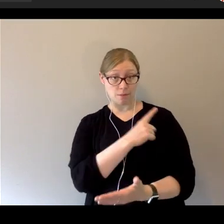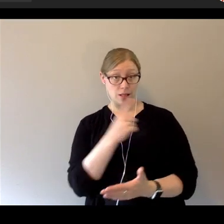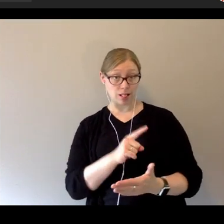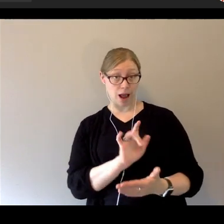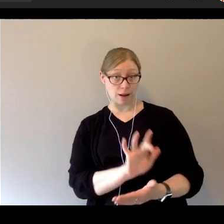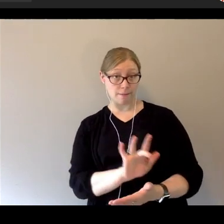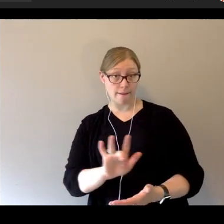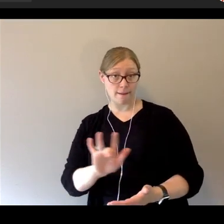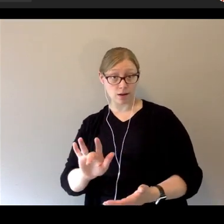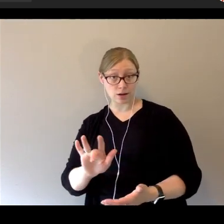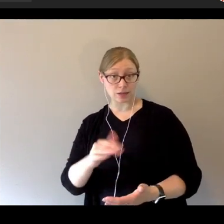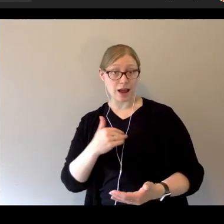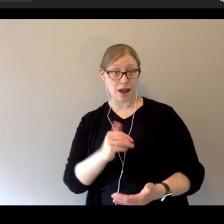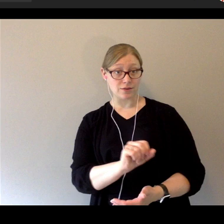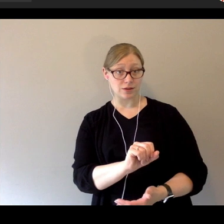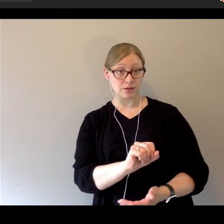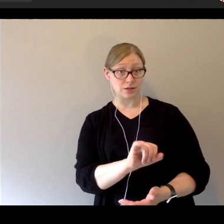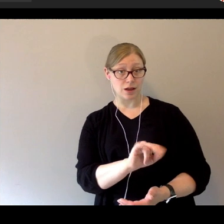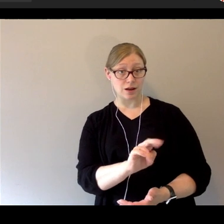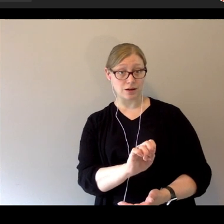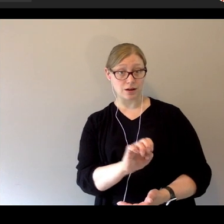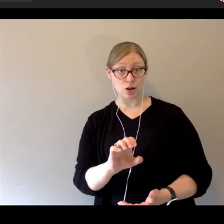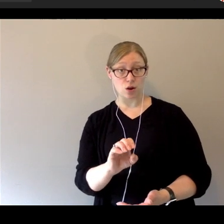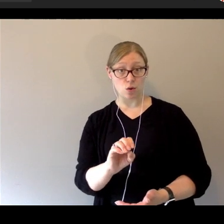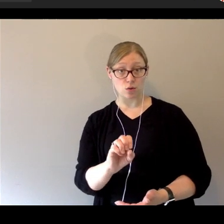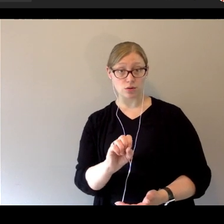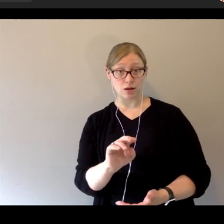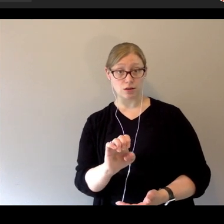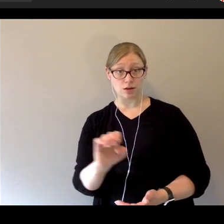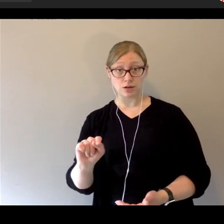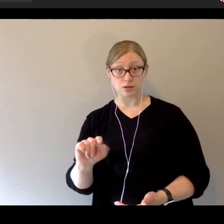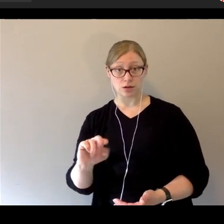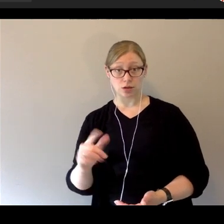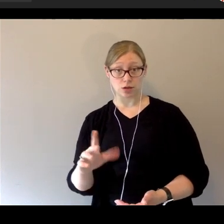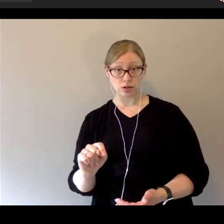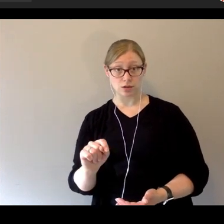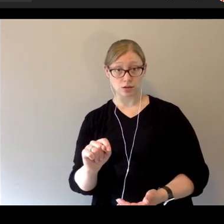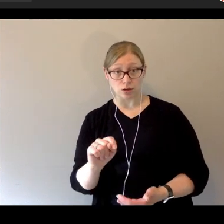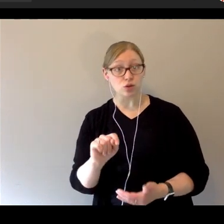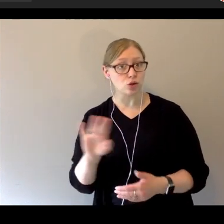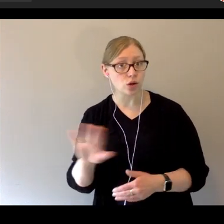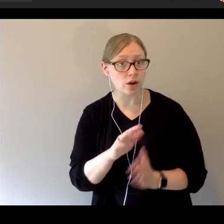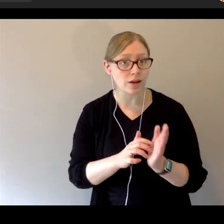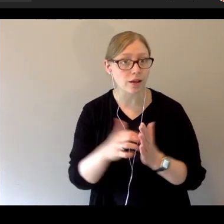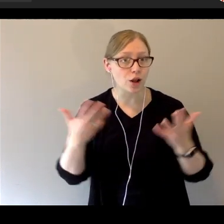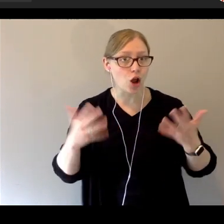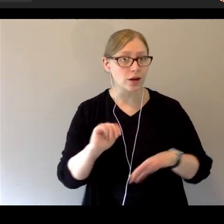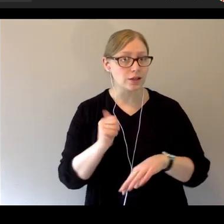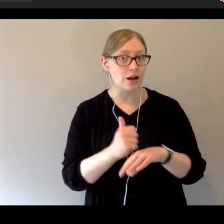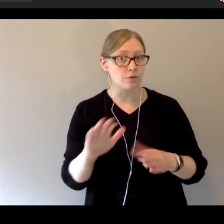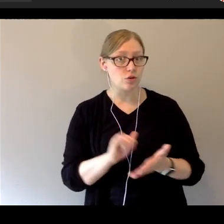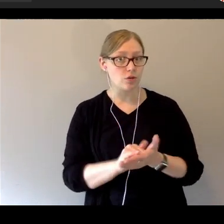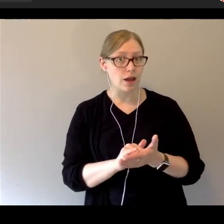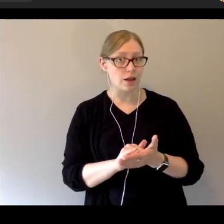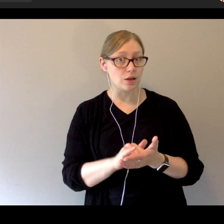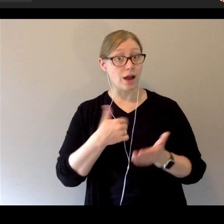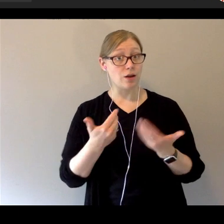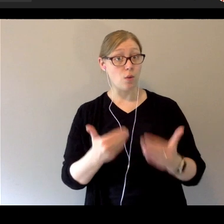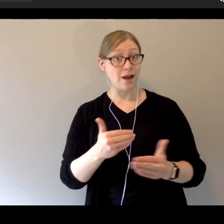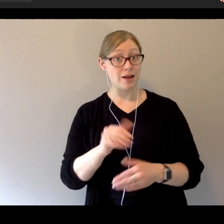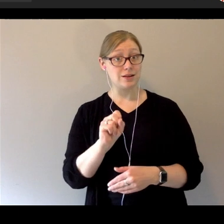sine, cosine, tangent are in the middle. So those ratios your calculator is set up to do. So if I press sine of 30 degrees and I